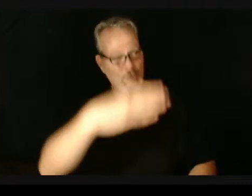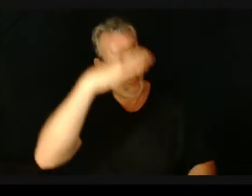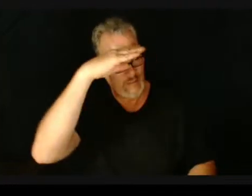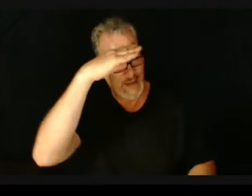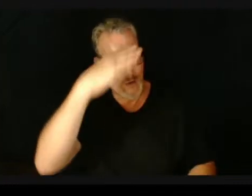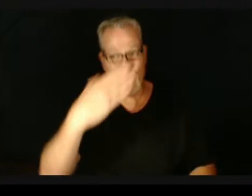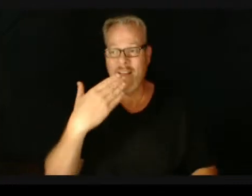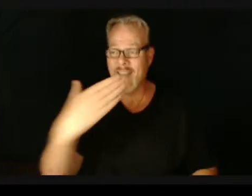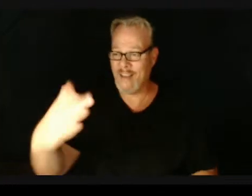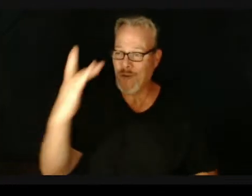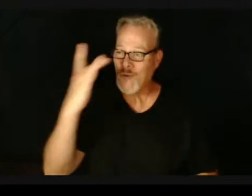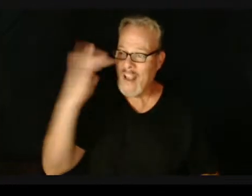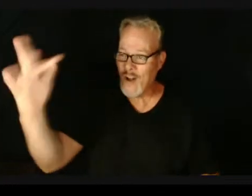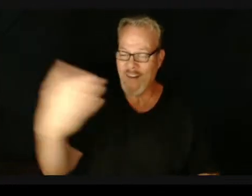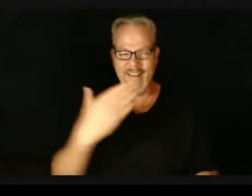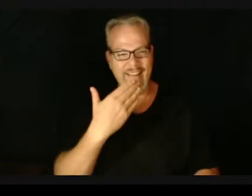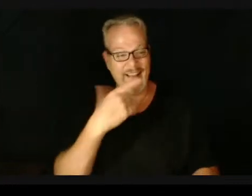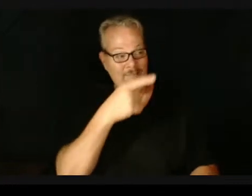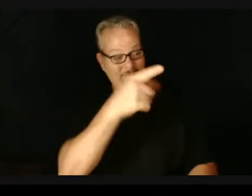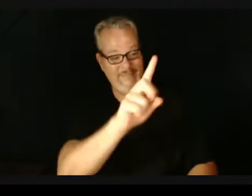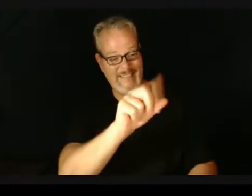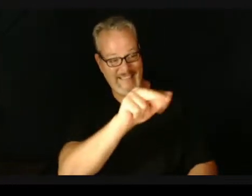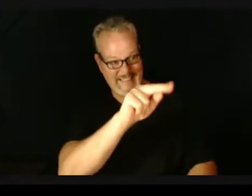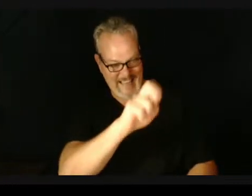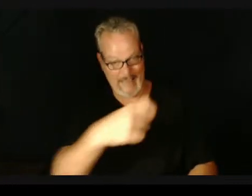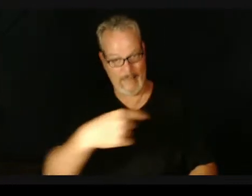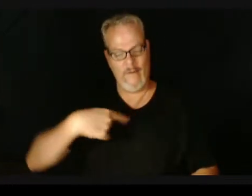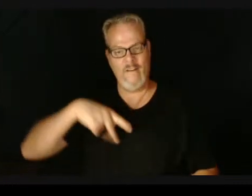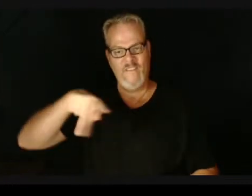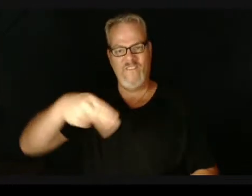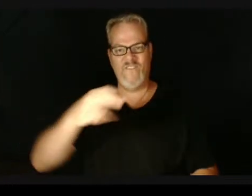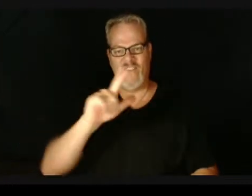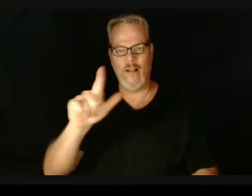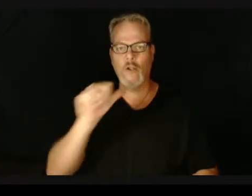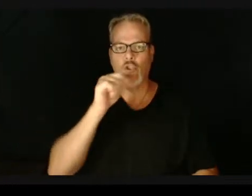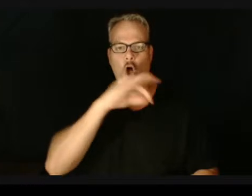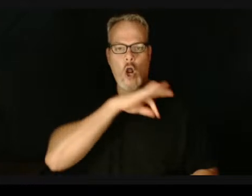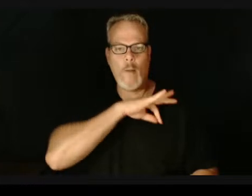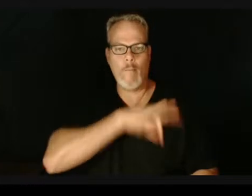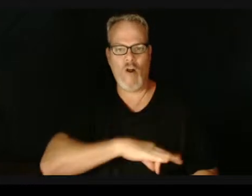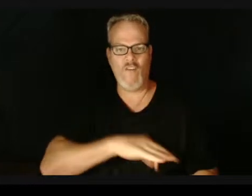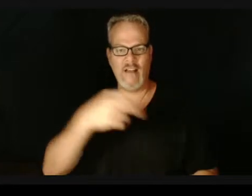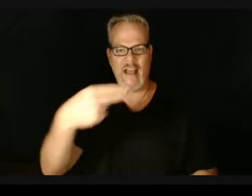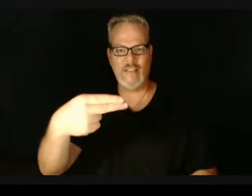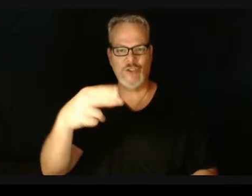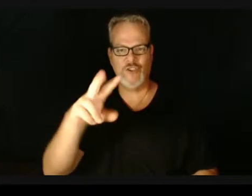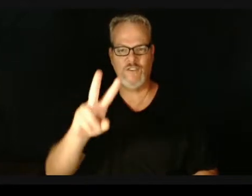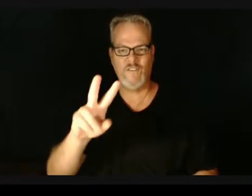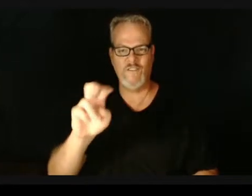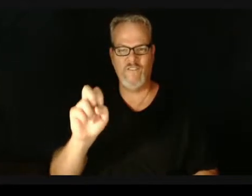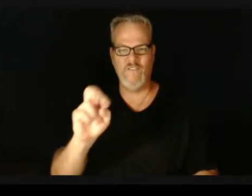DuPont, and I'm Philip Ong from our nonprofit HVERI, the Hawaiian Volcano Education and Resilience Institute.